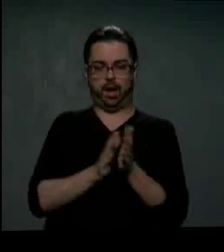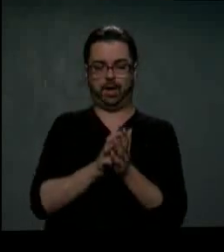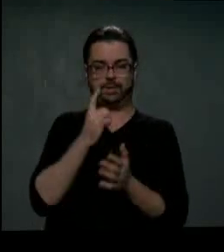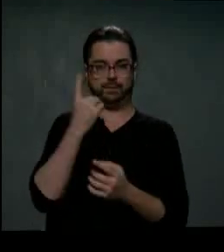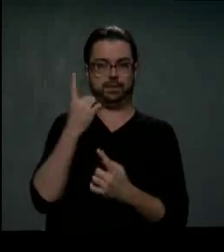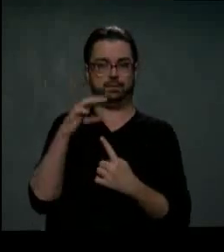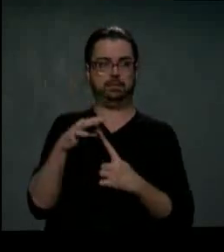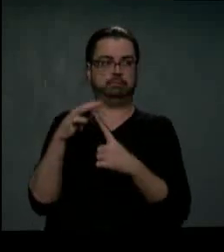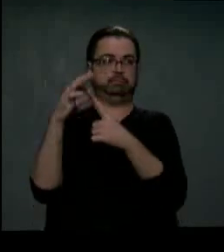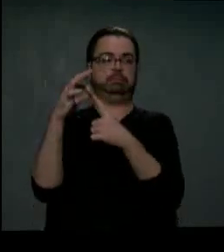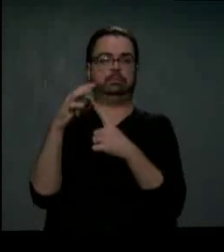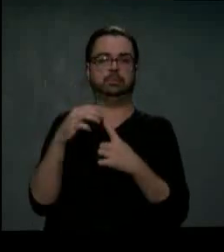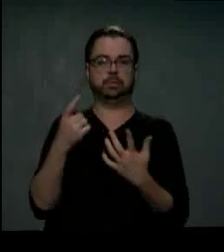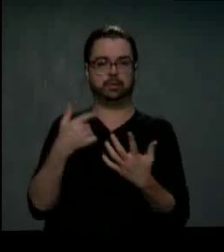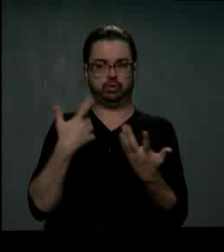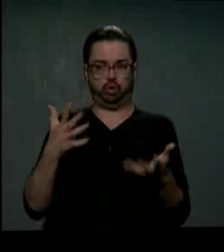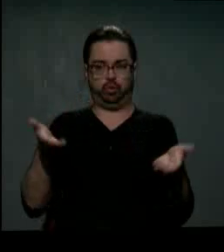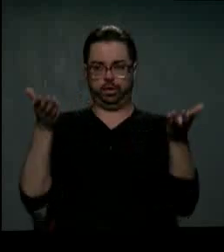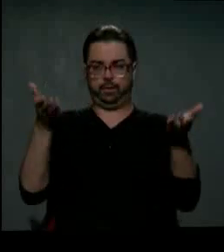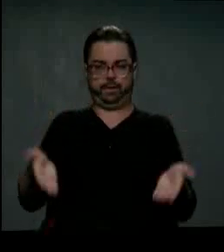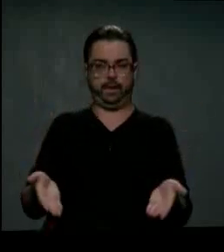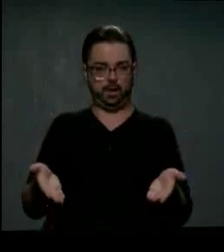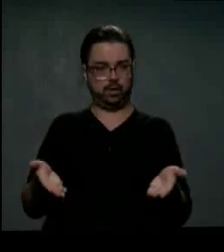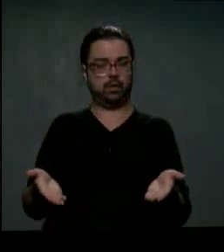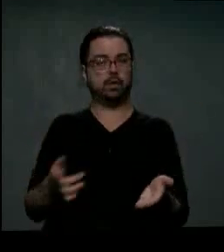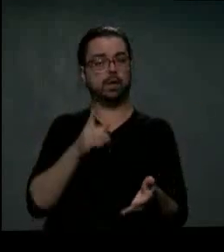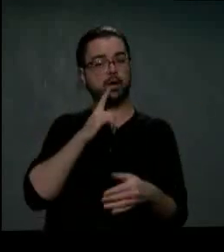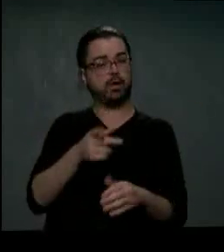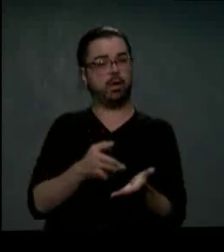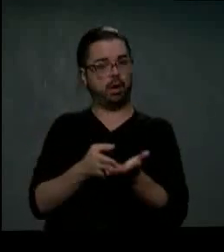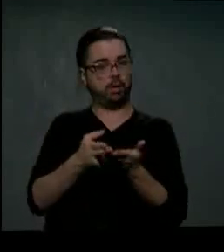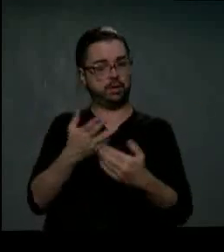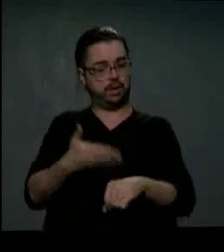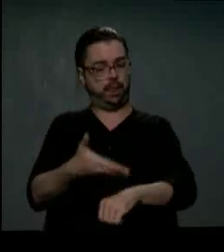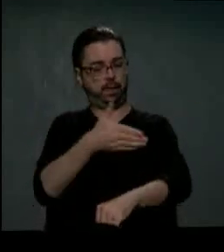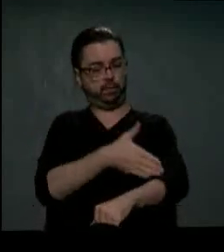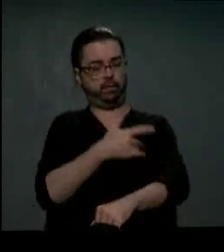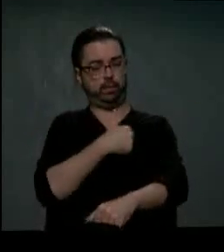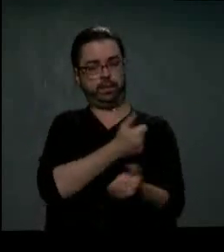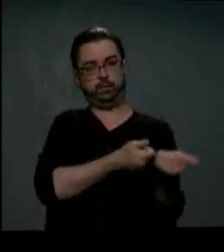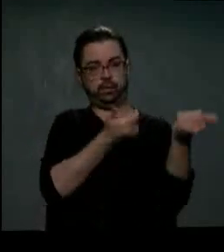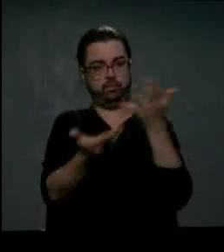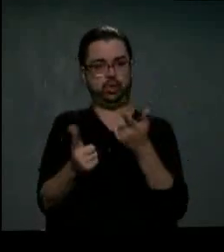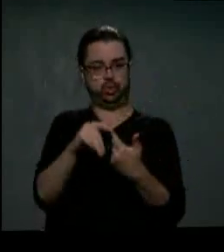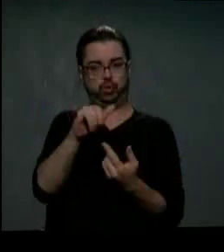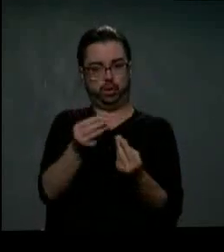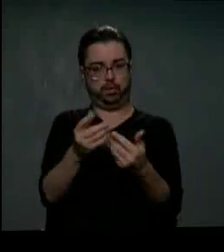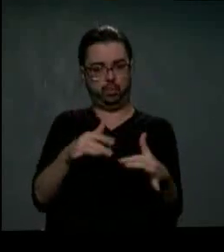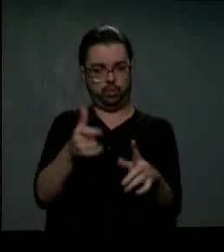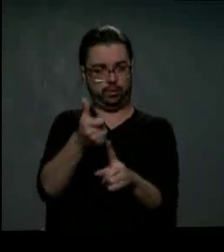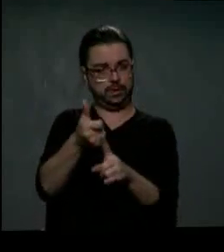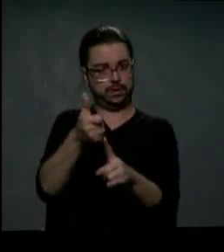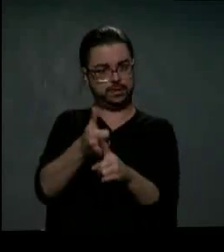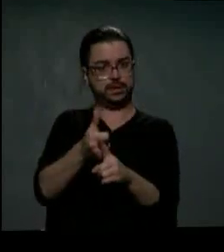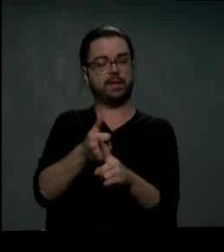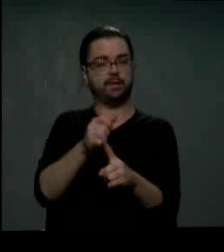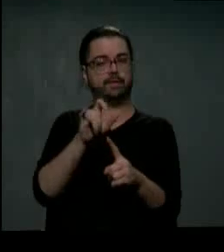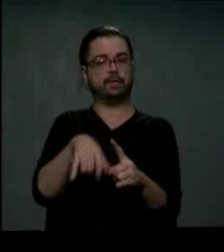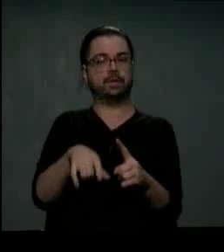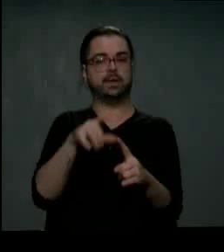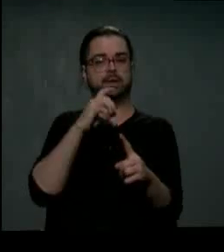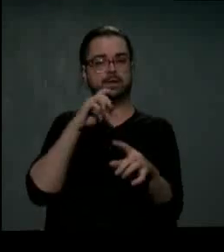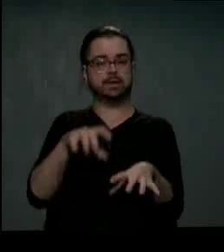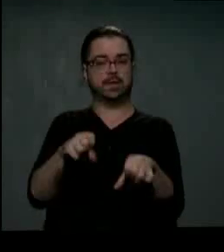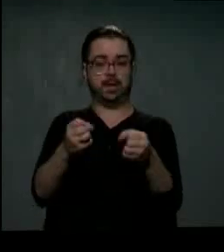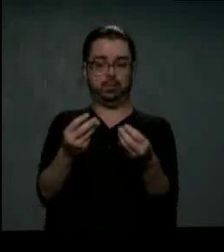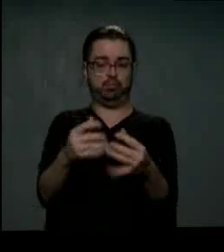not already existing. And in fact, the improvement that we're bringing to the property in and of itself is taking a property